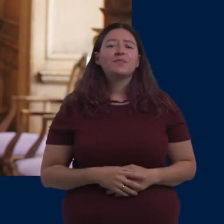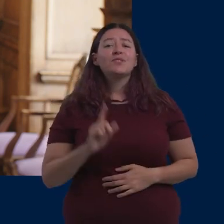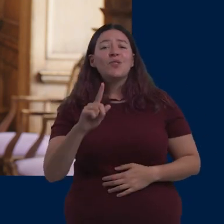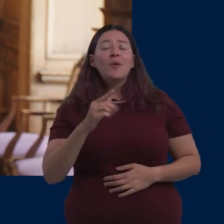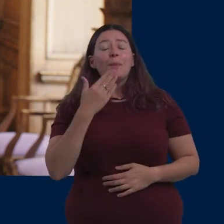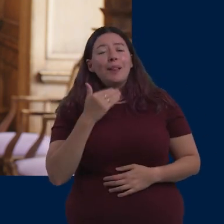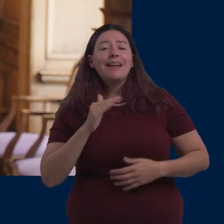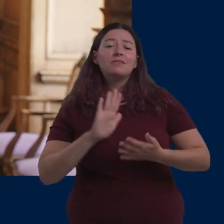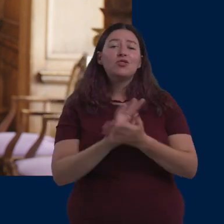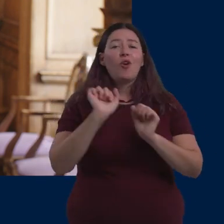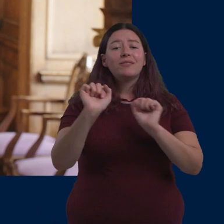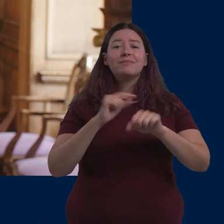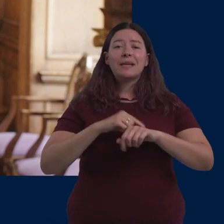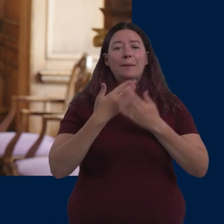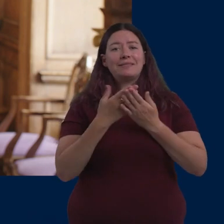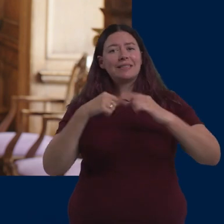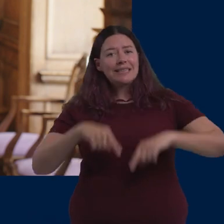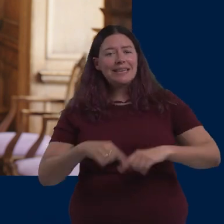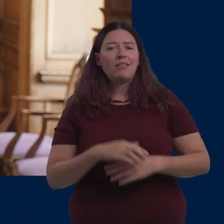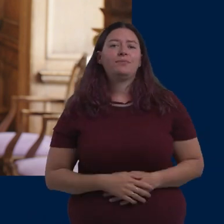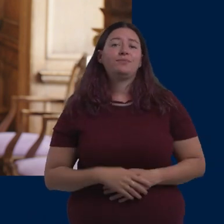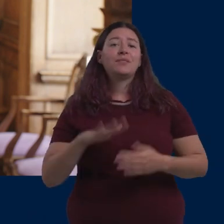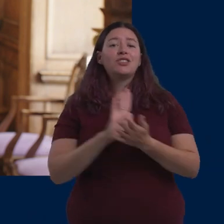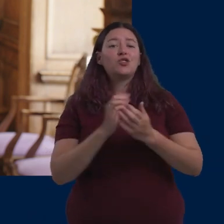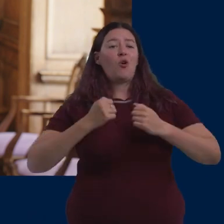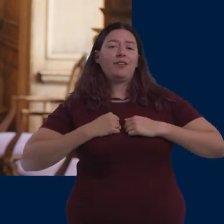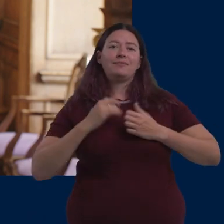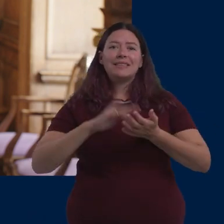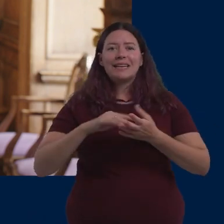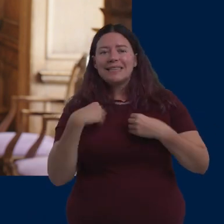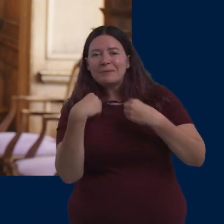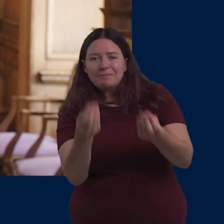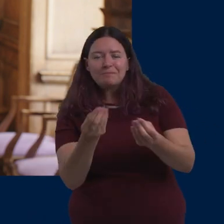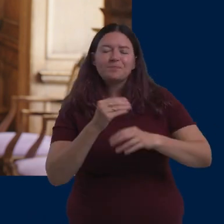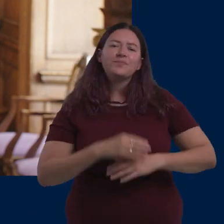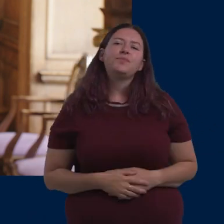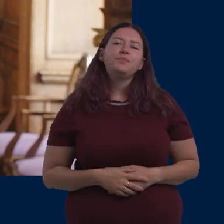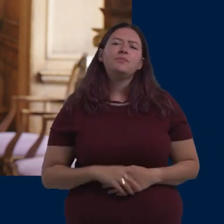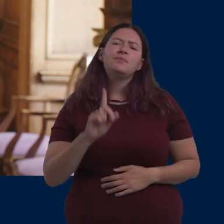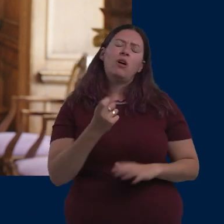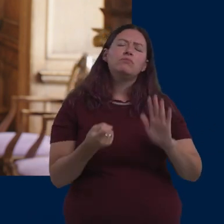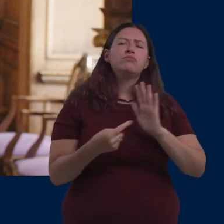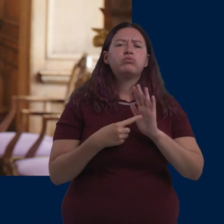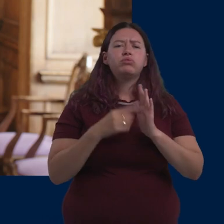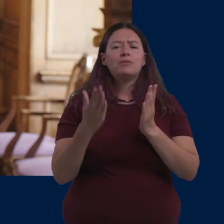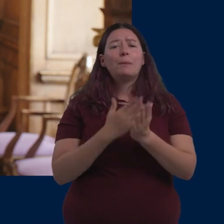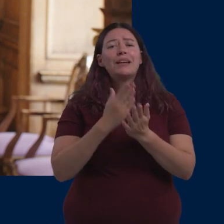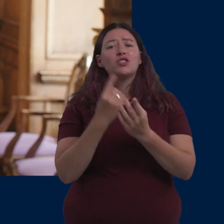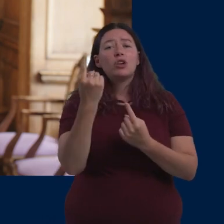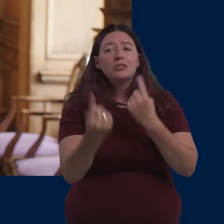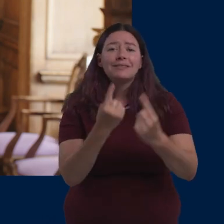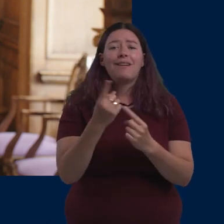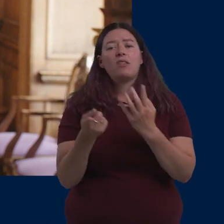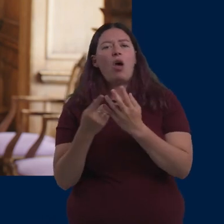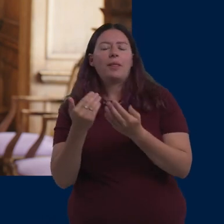Please enjoy your time studying here. Enjoy all that our city has to offer. But above all else, keep